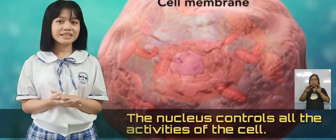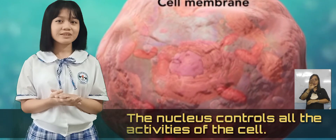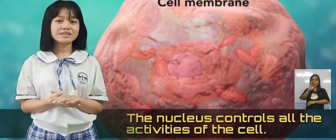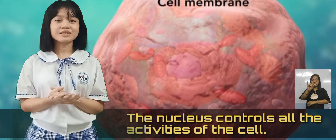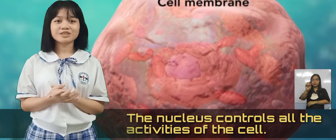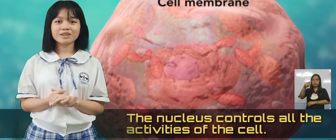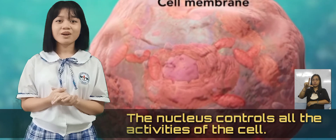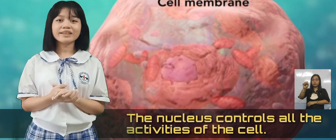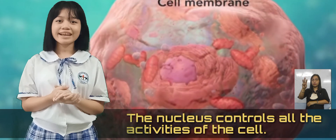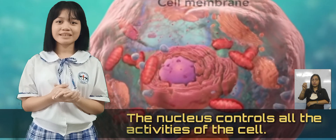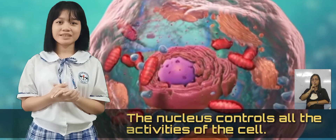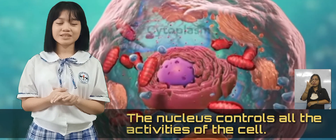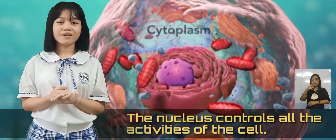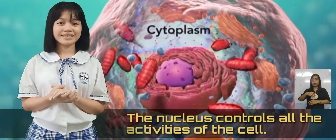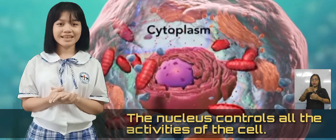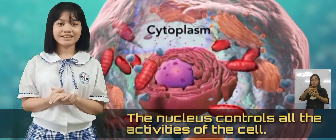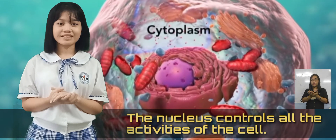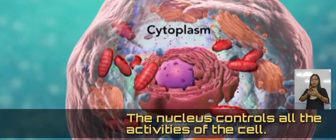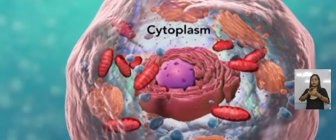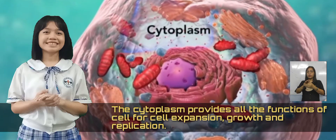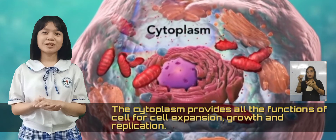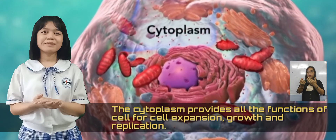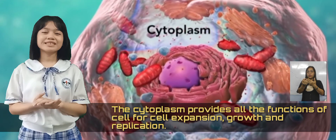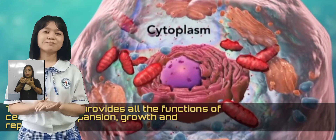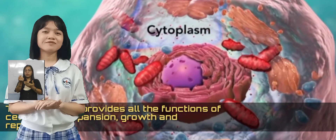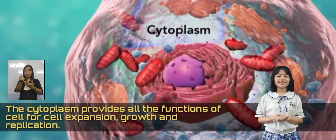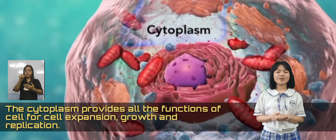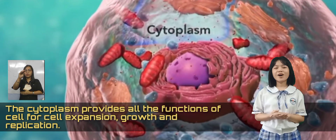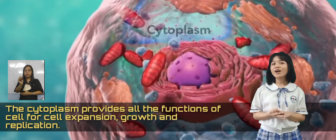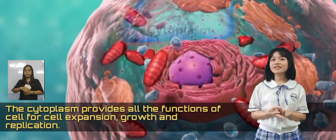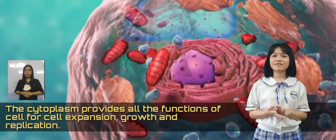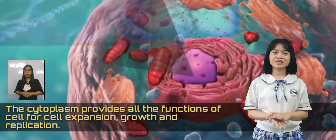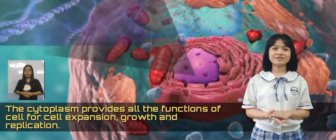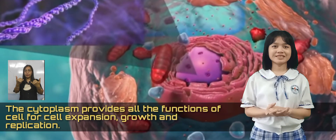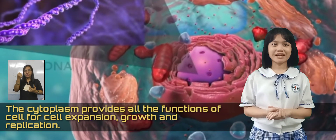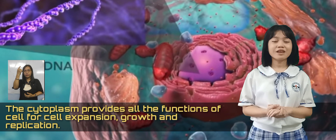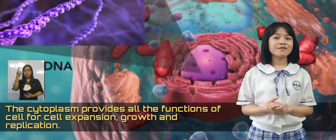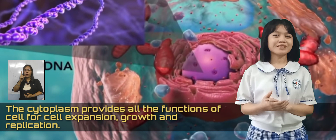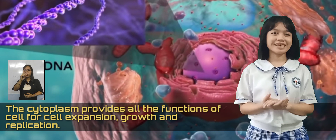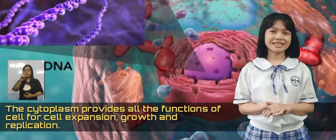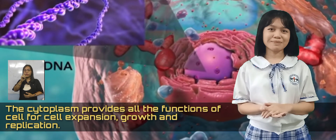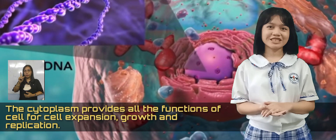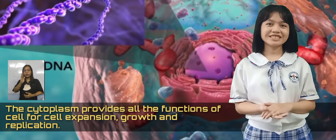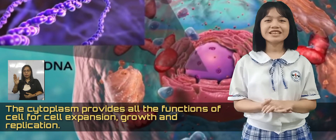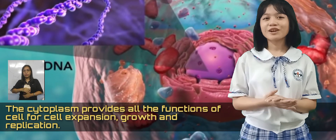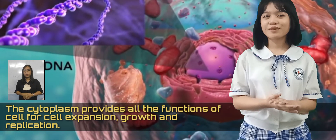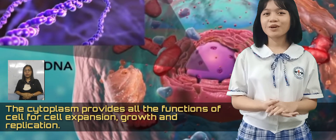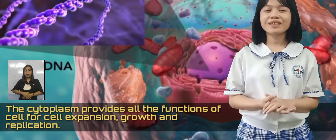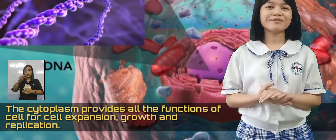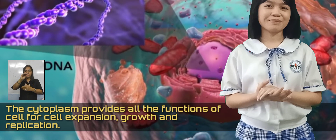The nucleus controls all the activities of the cell. Cytoplasm provides all the function of cell for cell